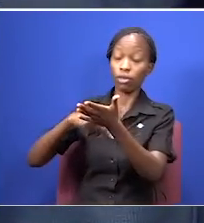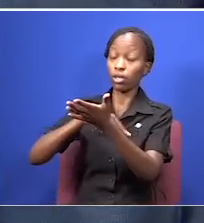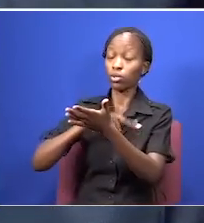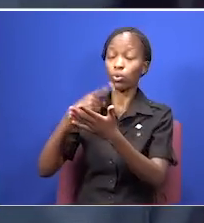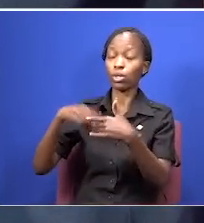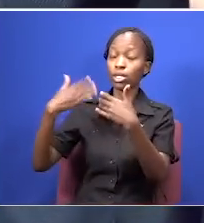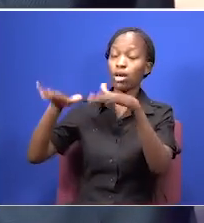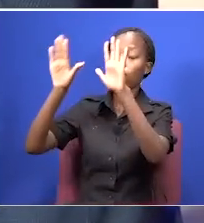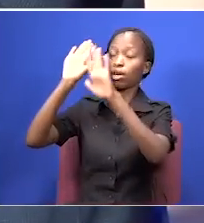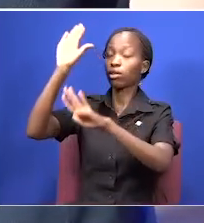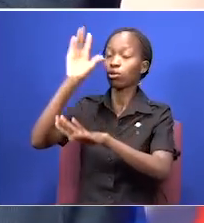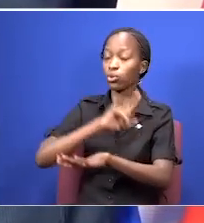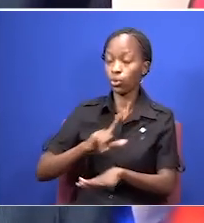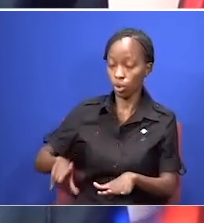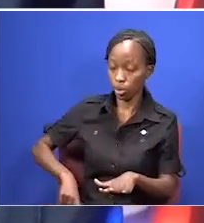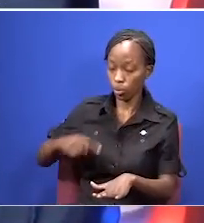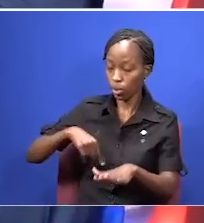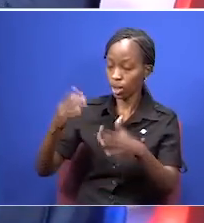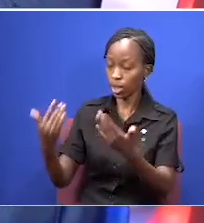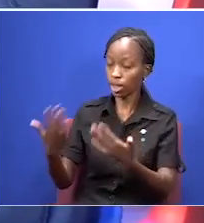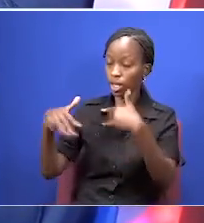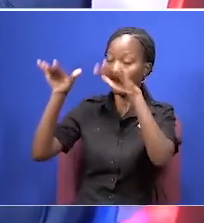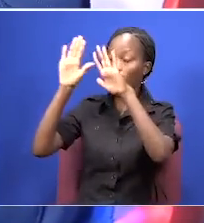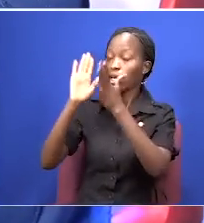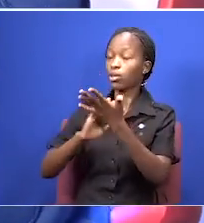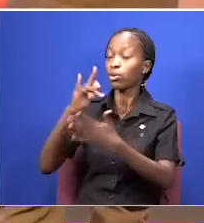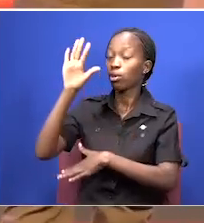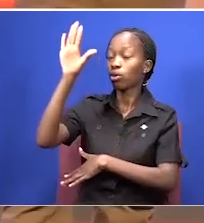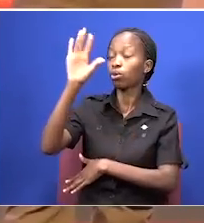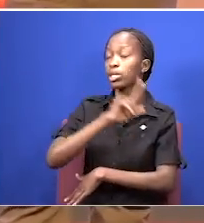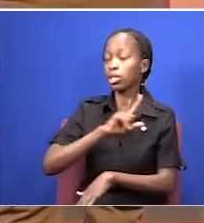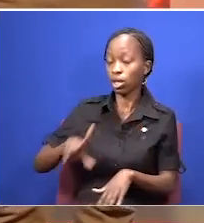surrender to you we surrender to your glory lord